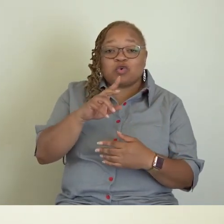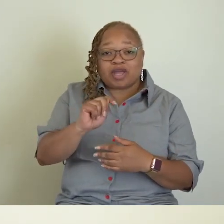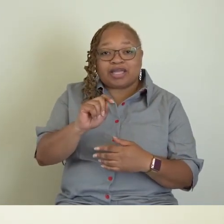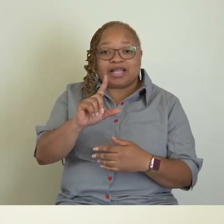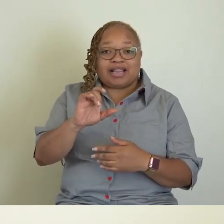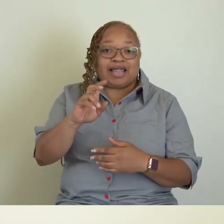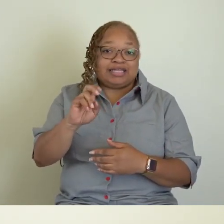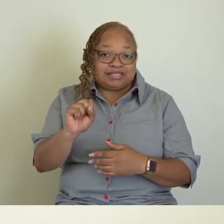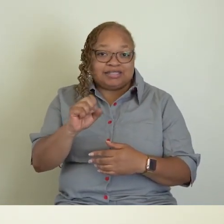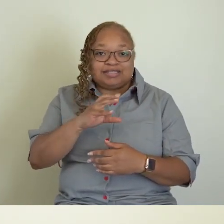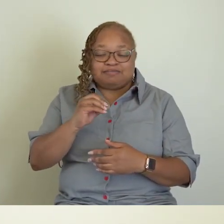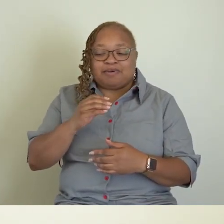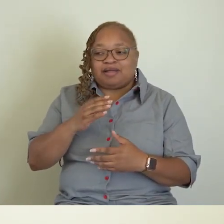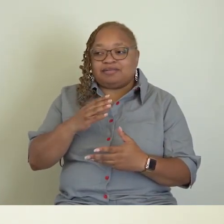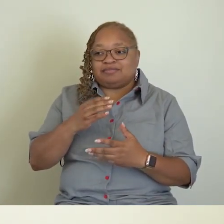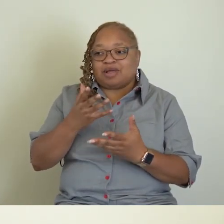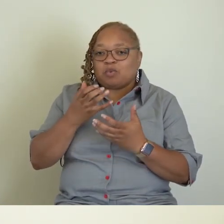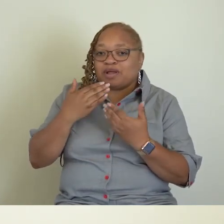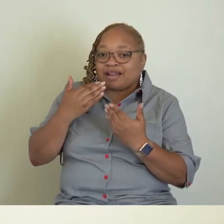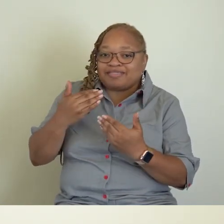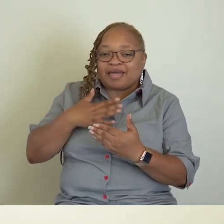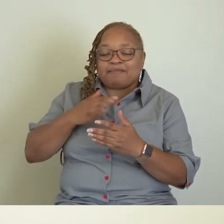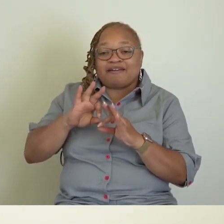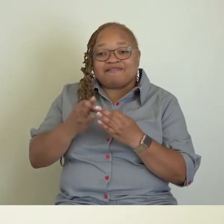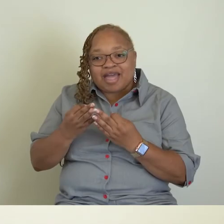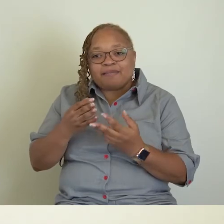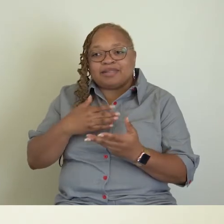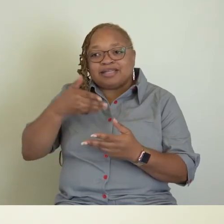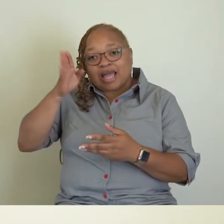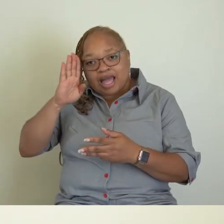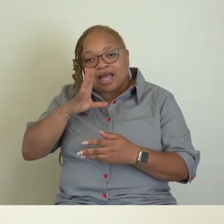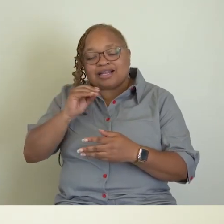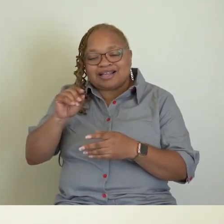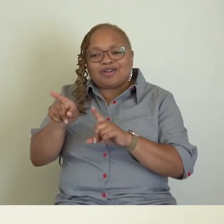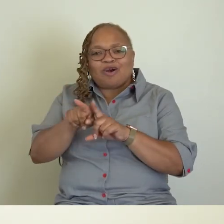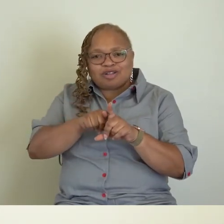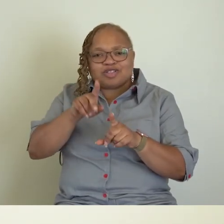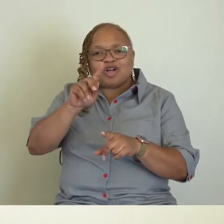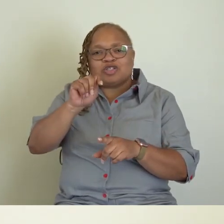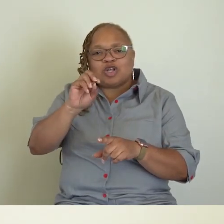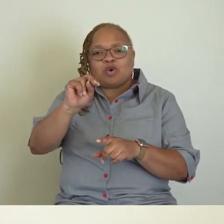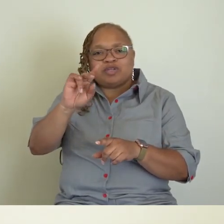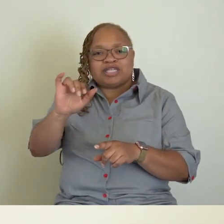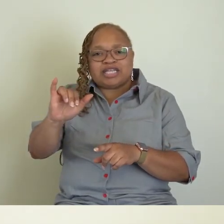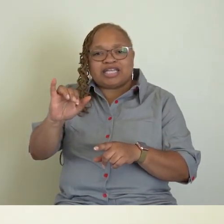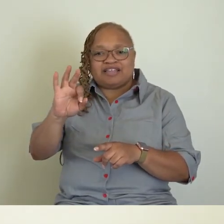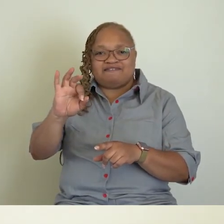wanna thank Tony Ferris for making the nomination on my behalf.